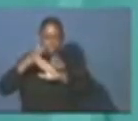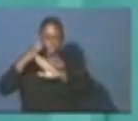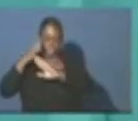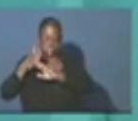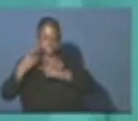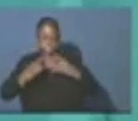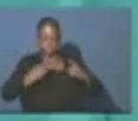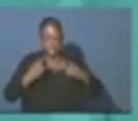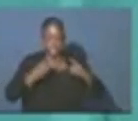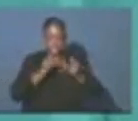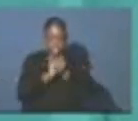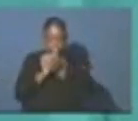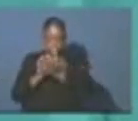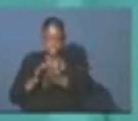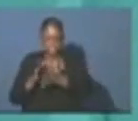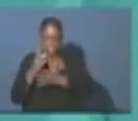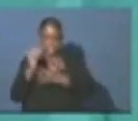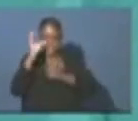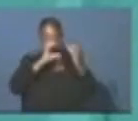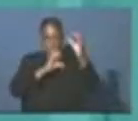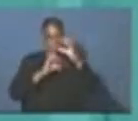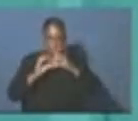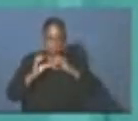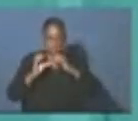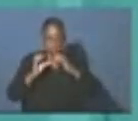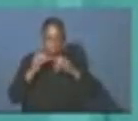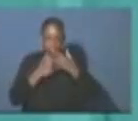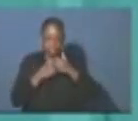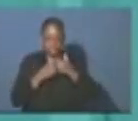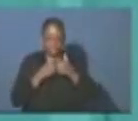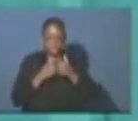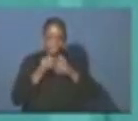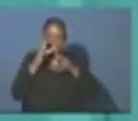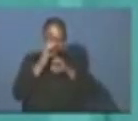to manage disasters and climate risks, pursue